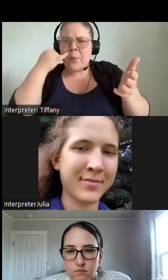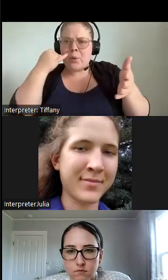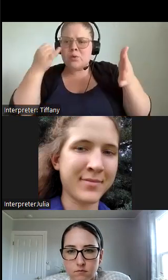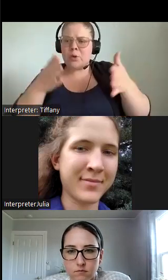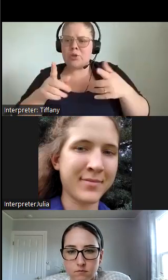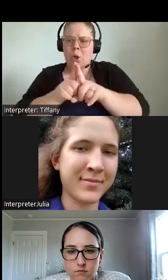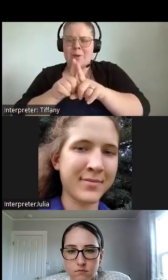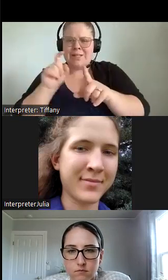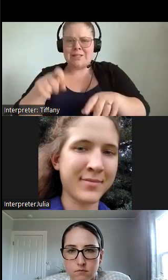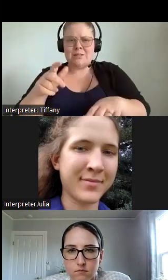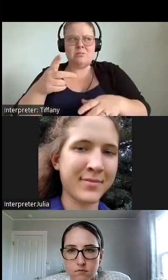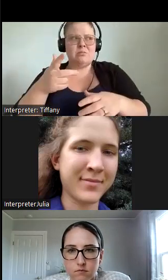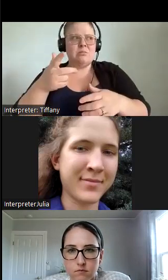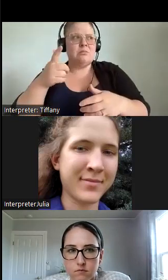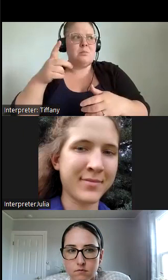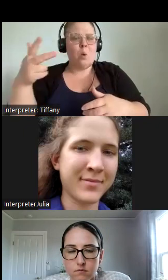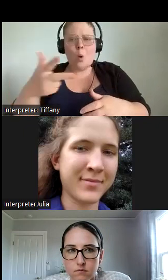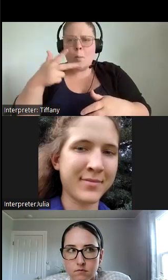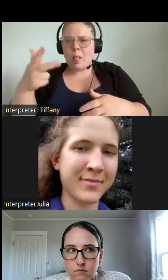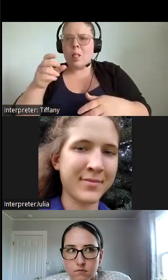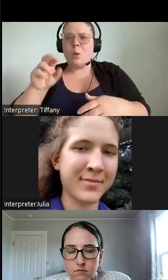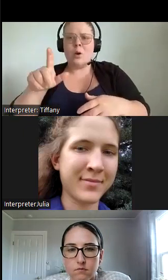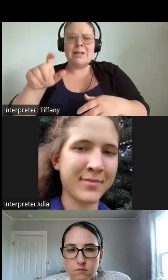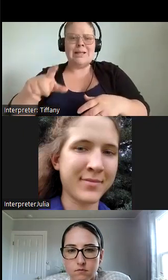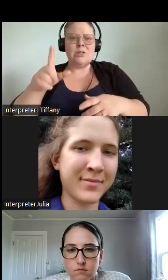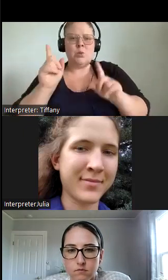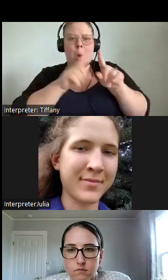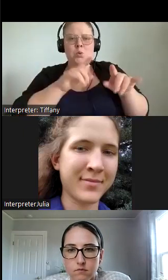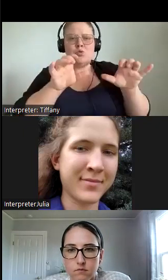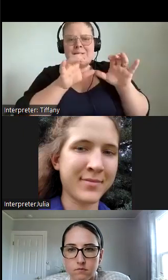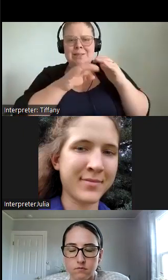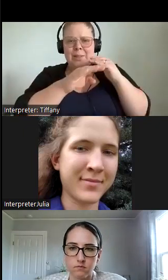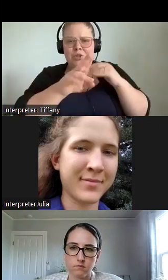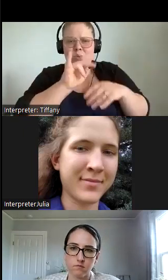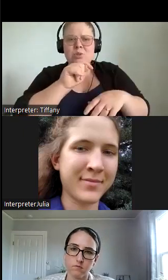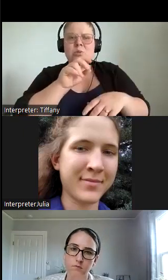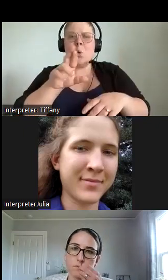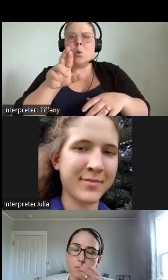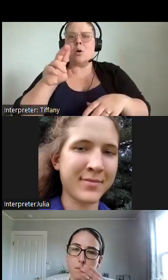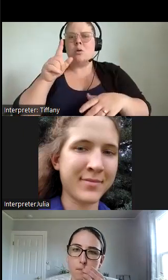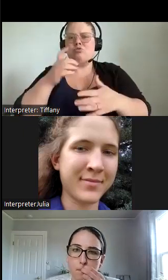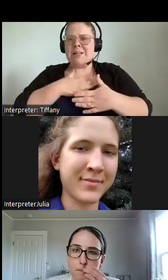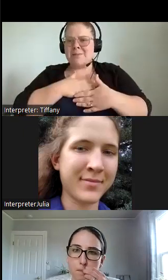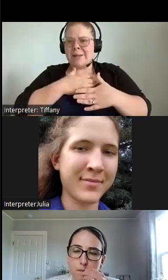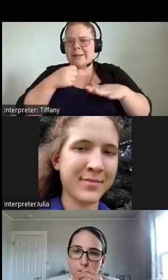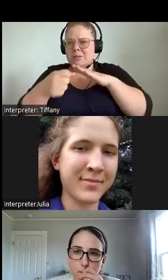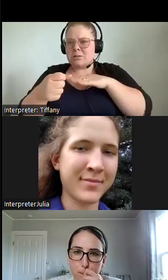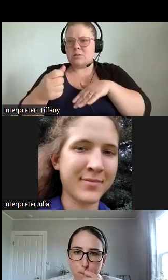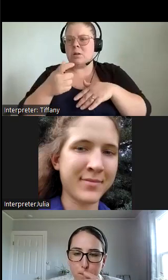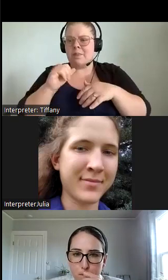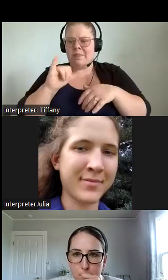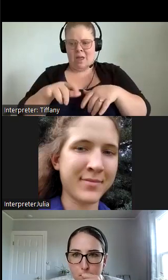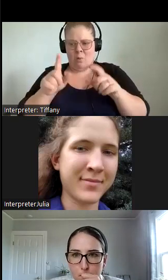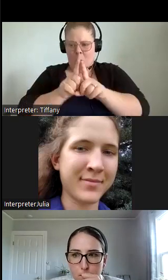mobile crisis or is admitted to crisis stabilization unit or admitted to respite? Does that also